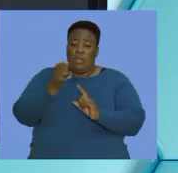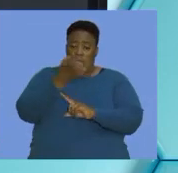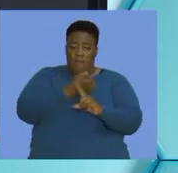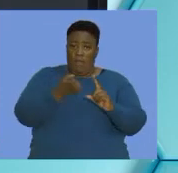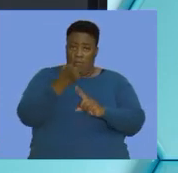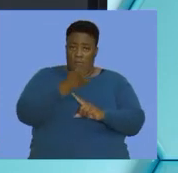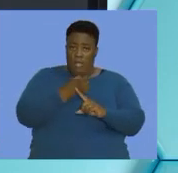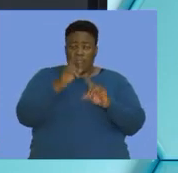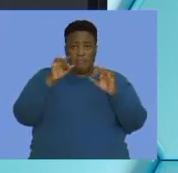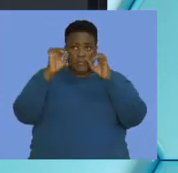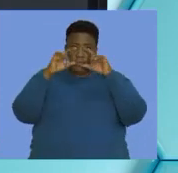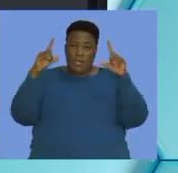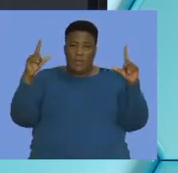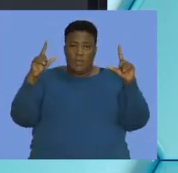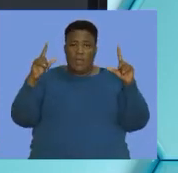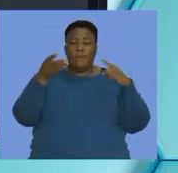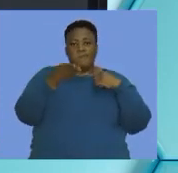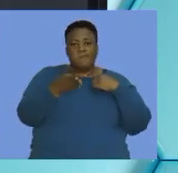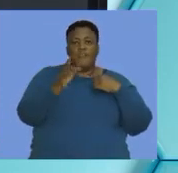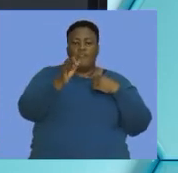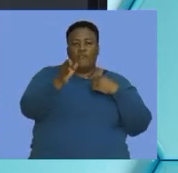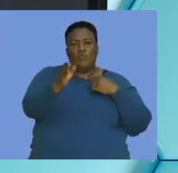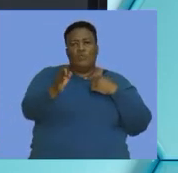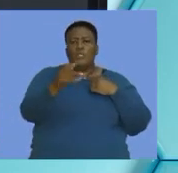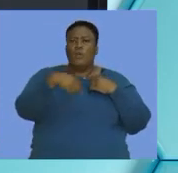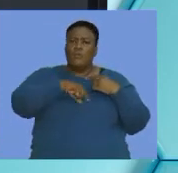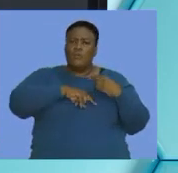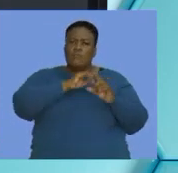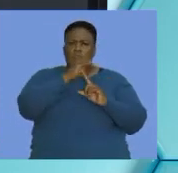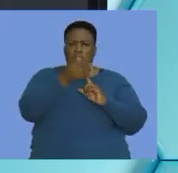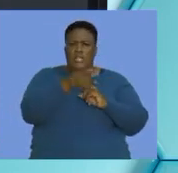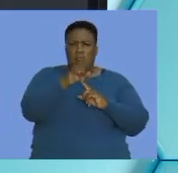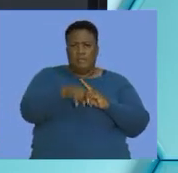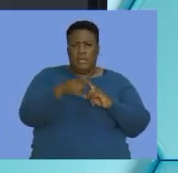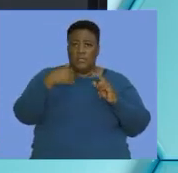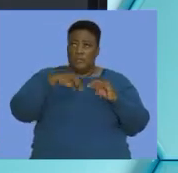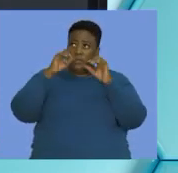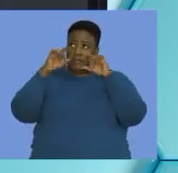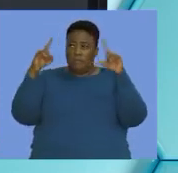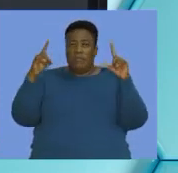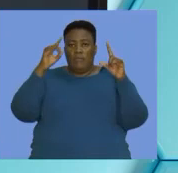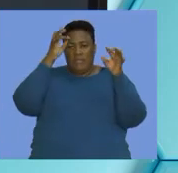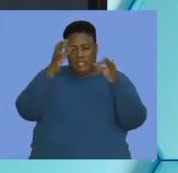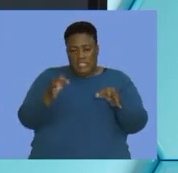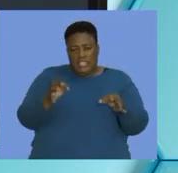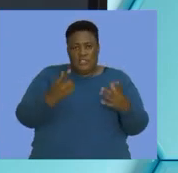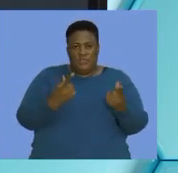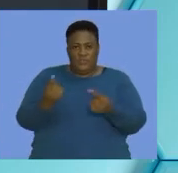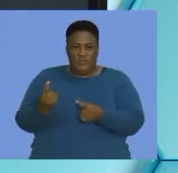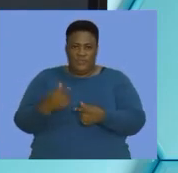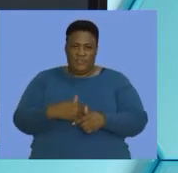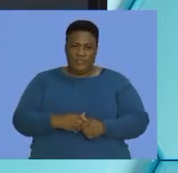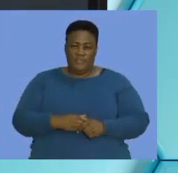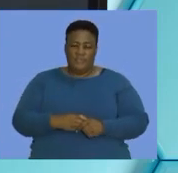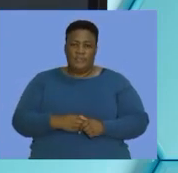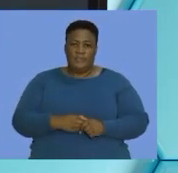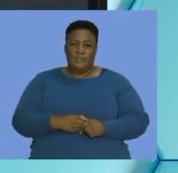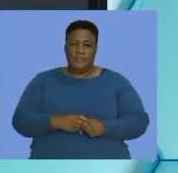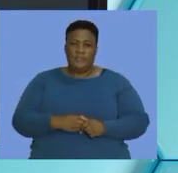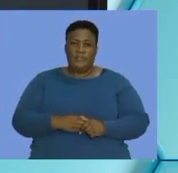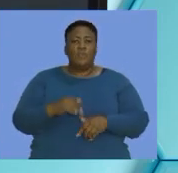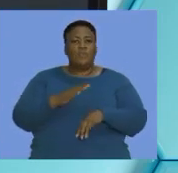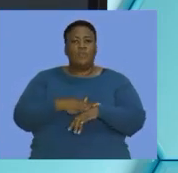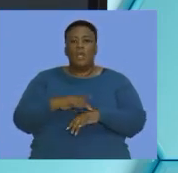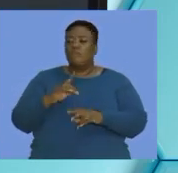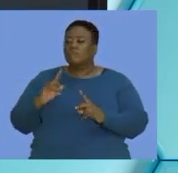guys, let's be conscious about the environment. This is there for us for the future. We need to protect it. We need to be conscious about the decisions we